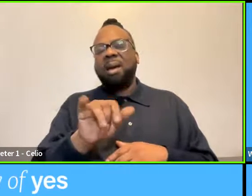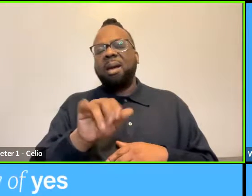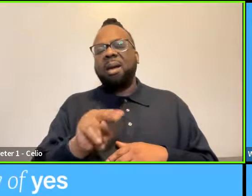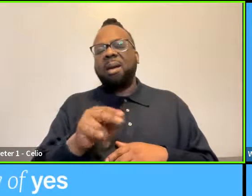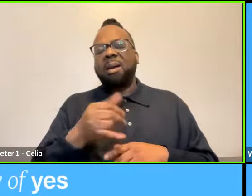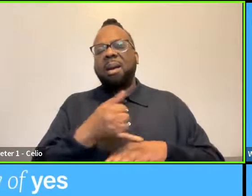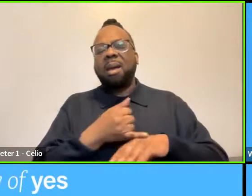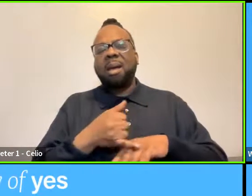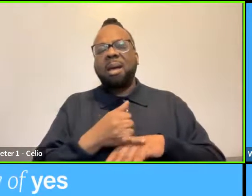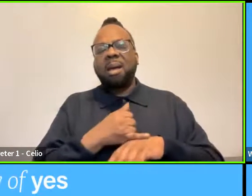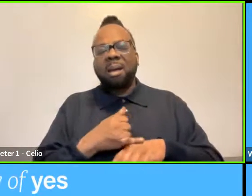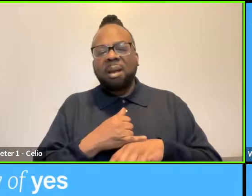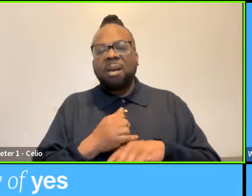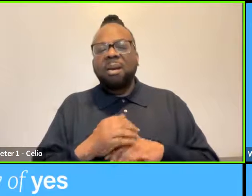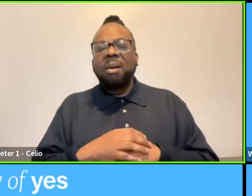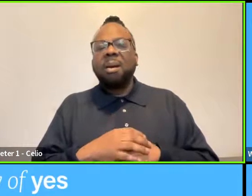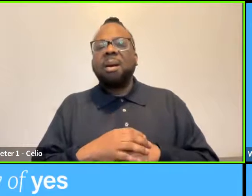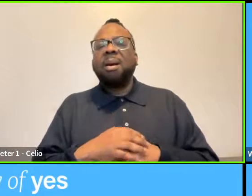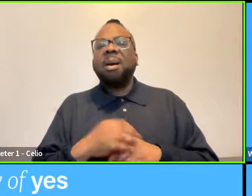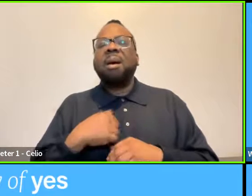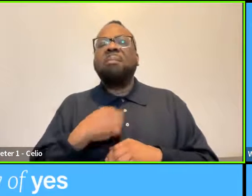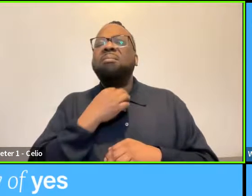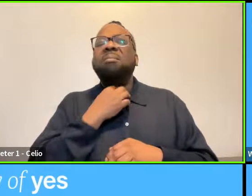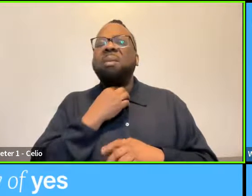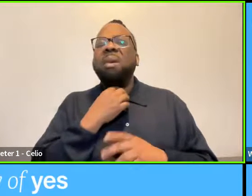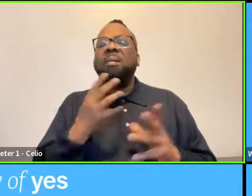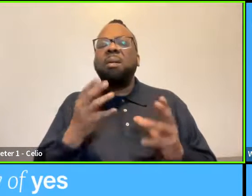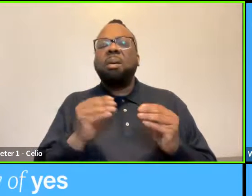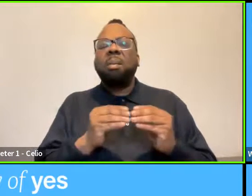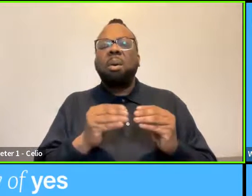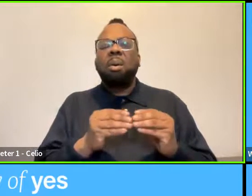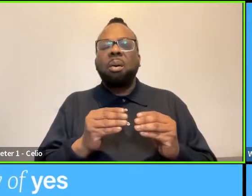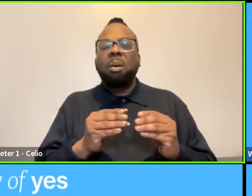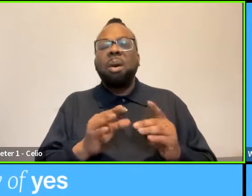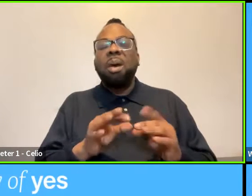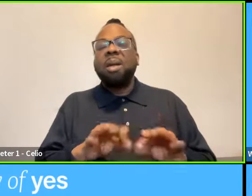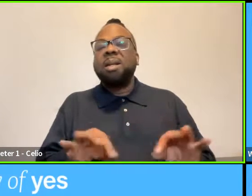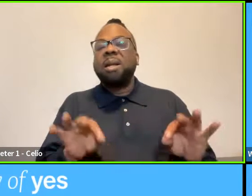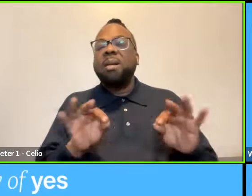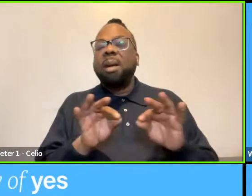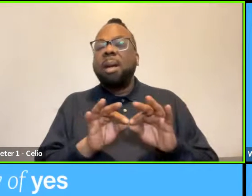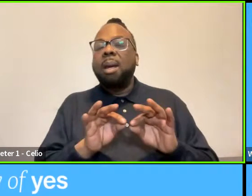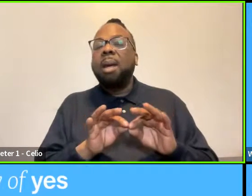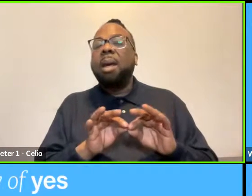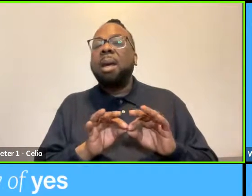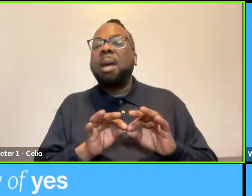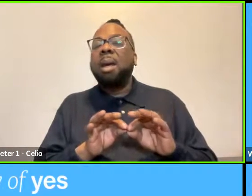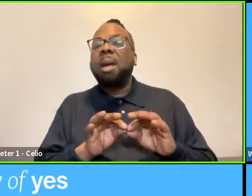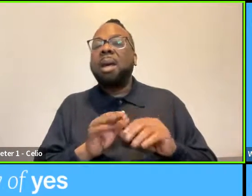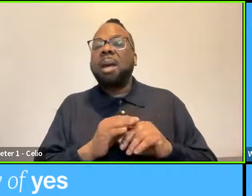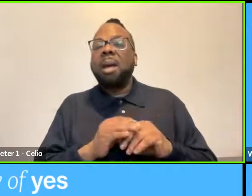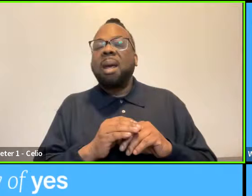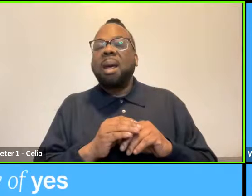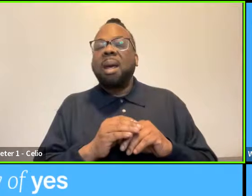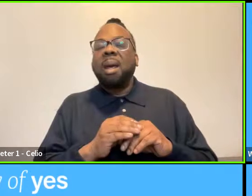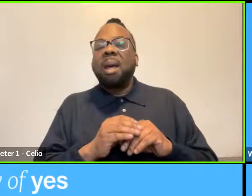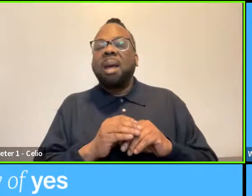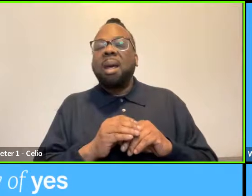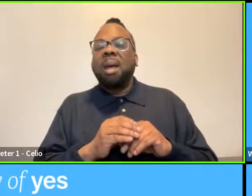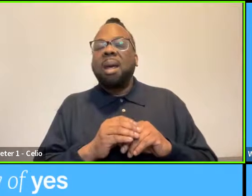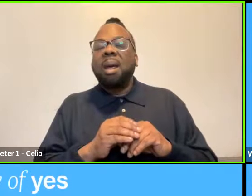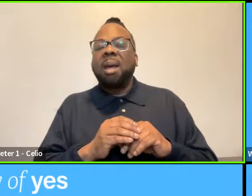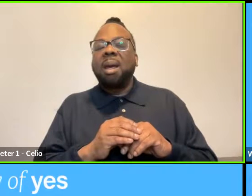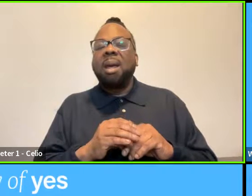Just wondering if there's a more significant, sorry, question got cut off. So